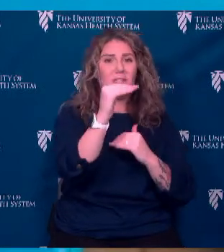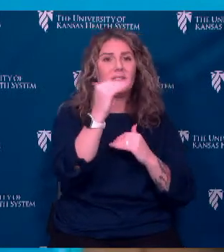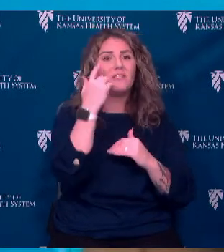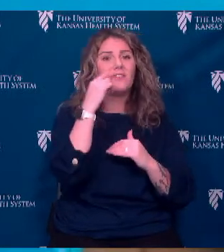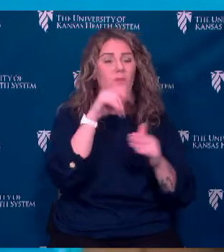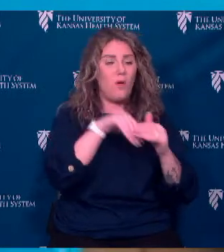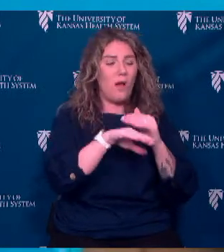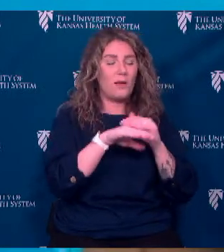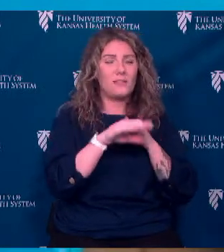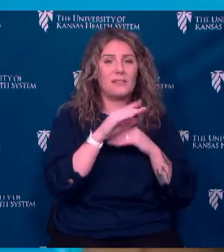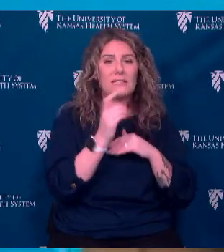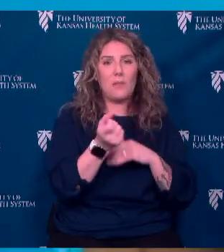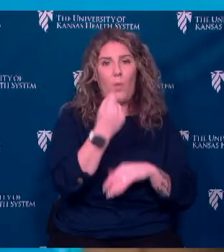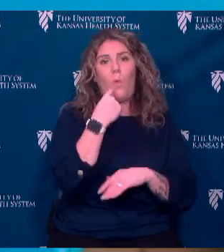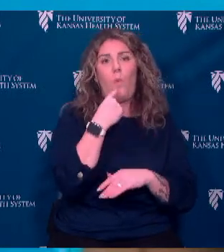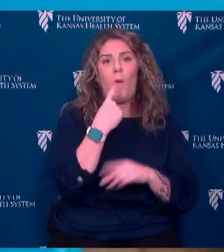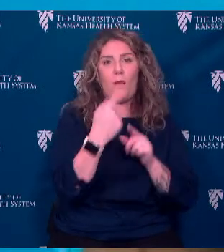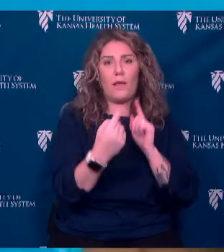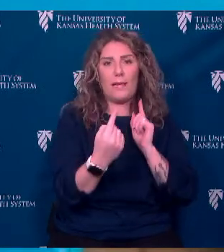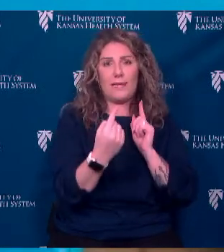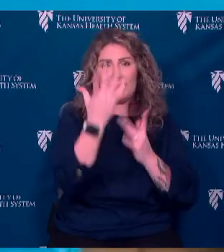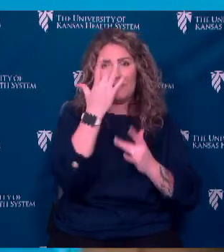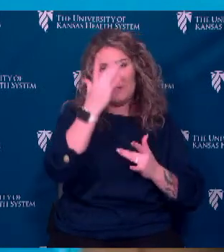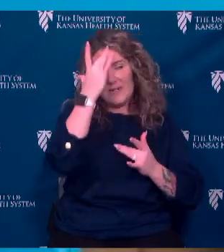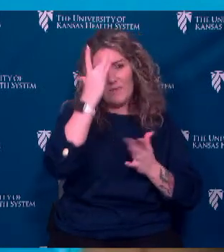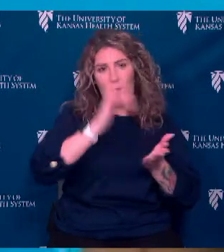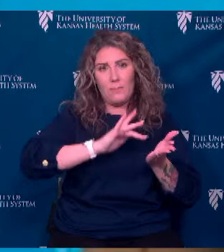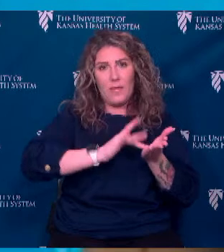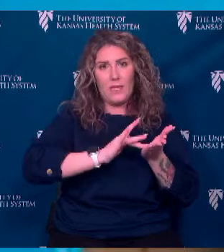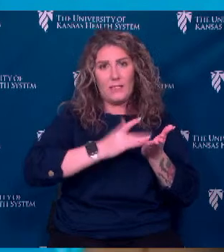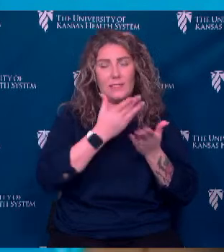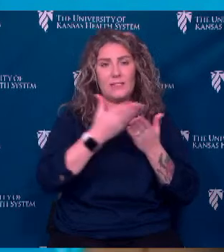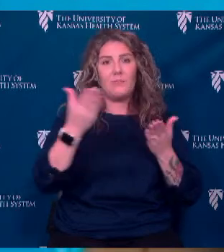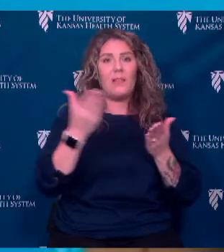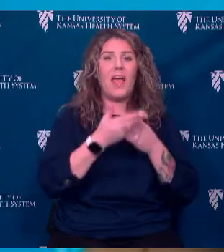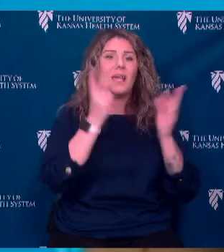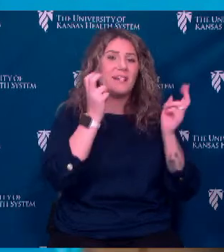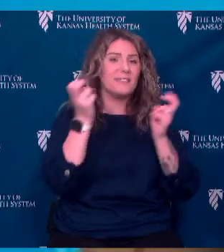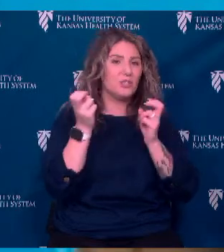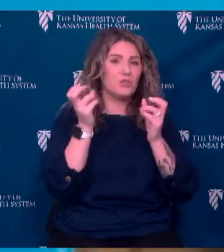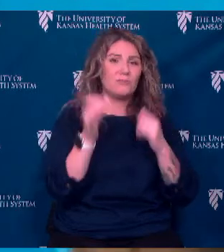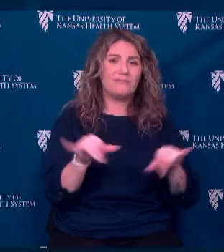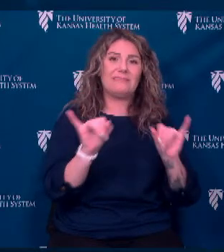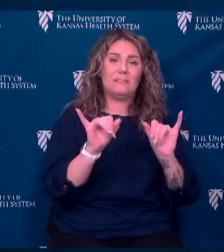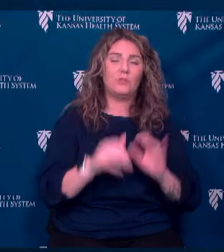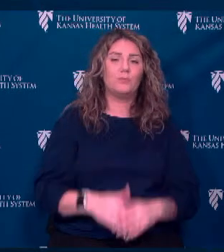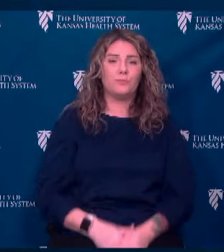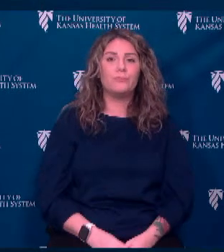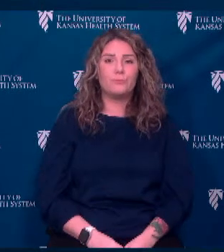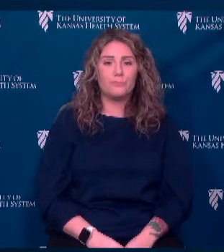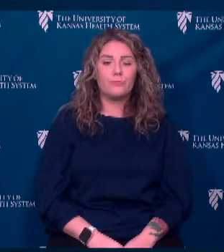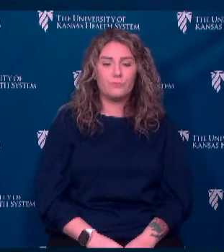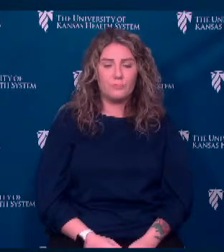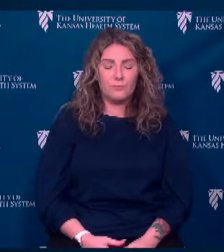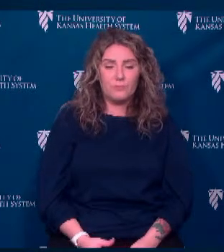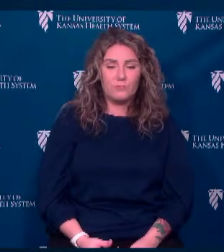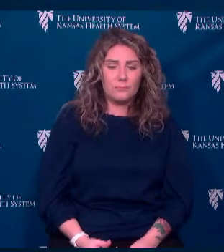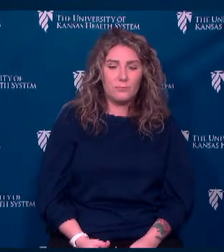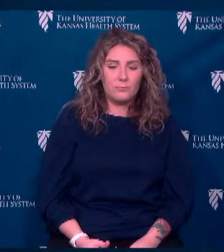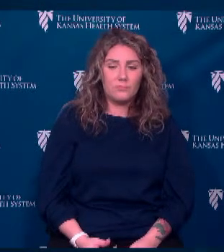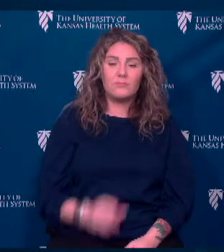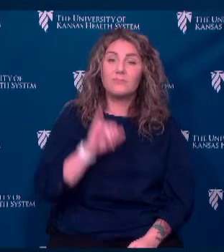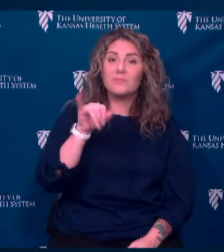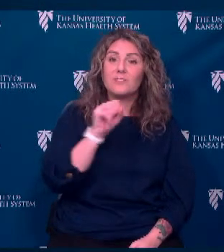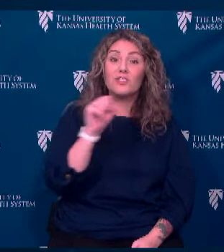access to the oral antiviral medications as well. So supply issues continue to be an issue. All right.